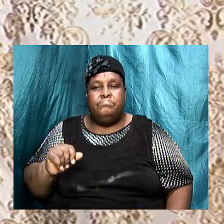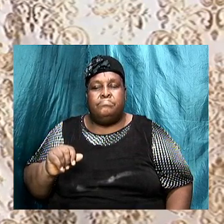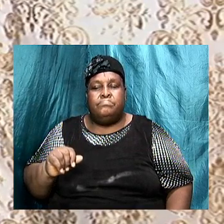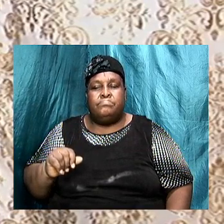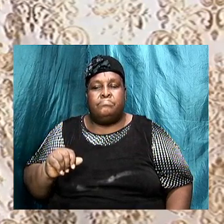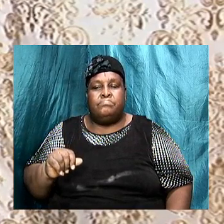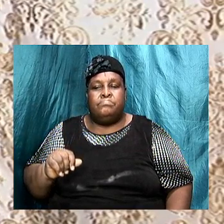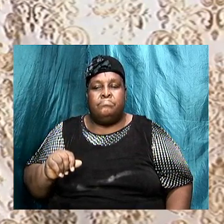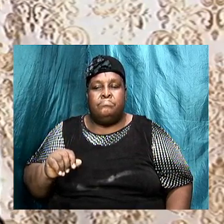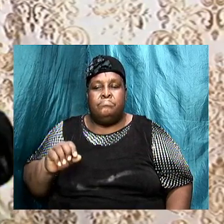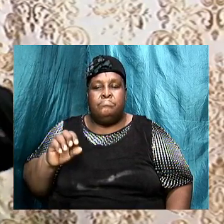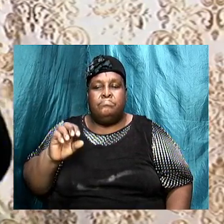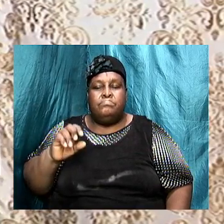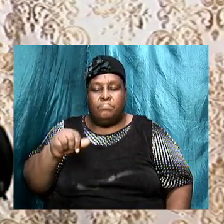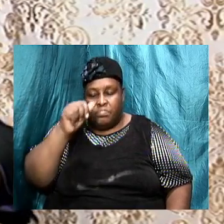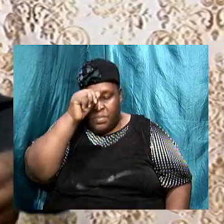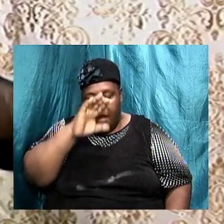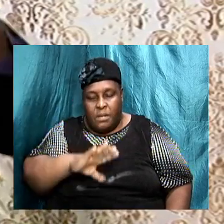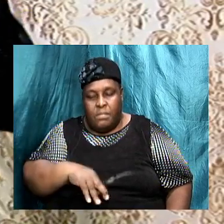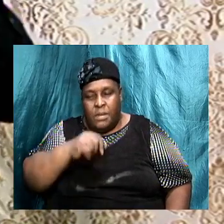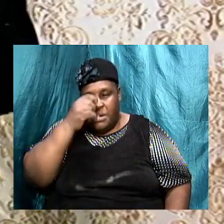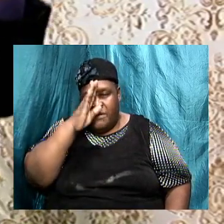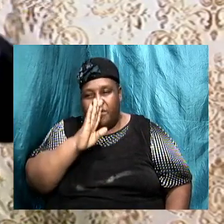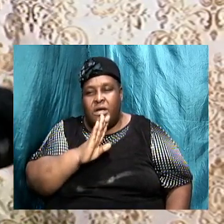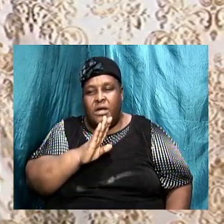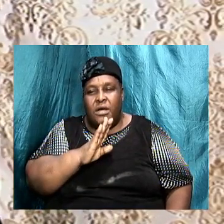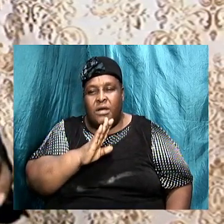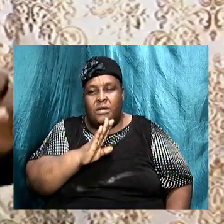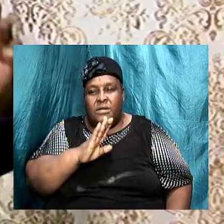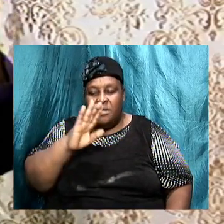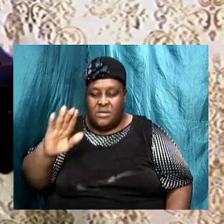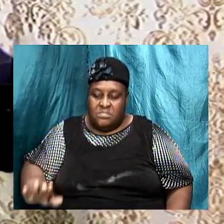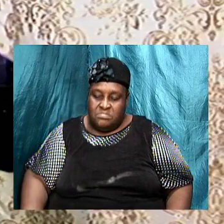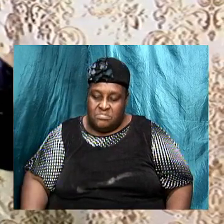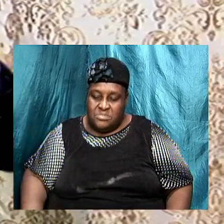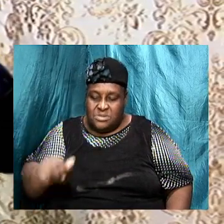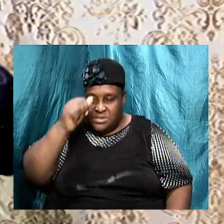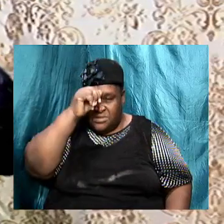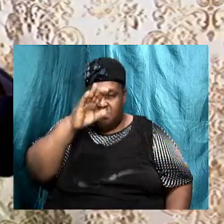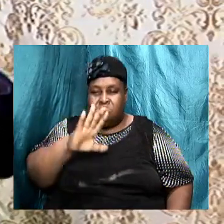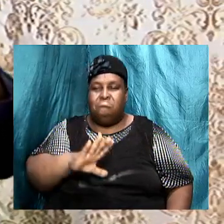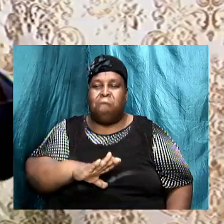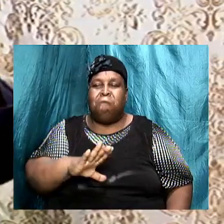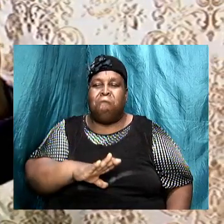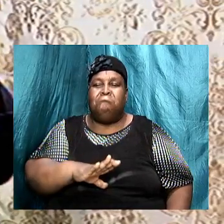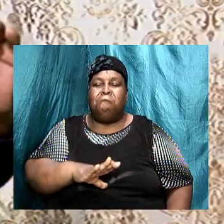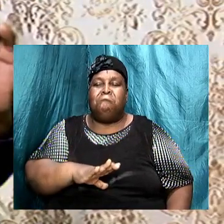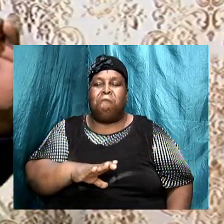8. Zacchaeus stood and said, because Zacchaeus was a short man, went up into a tree.